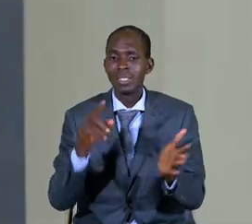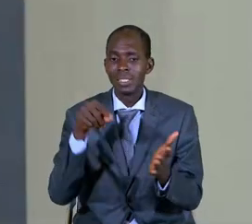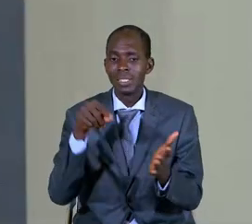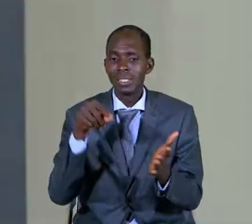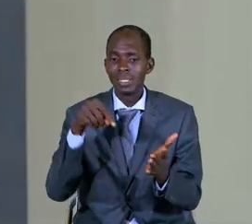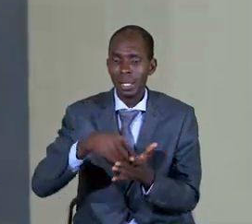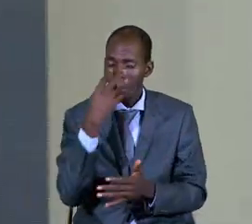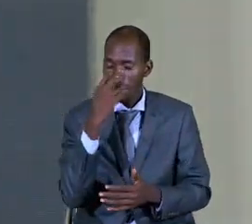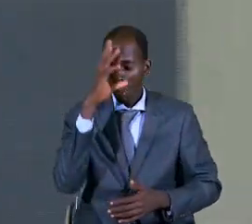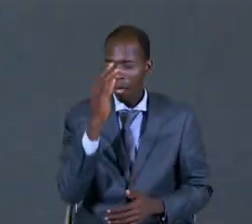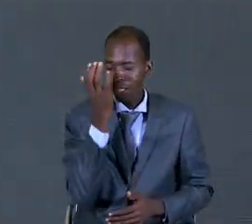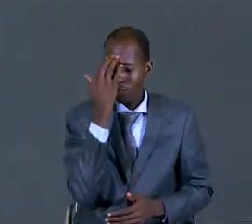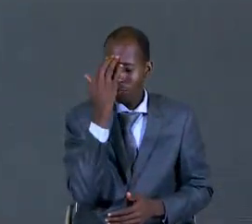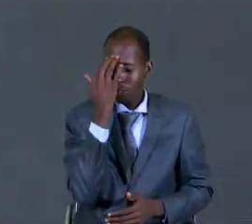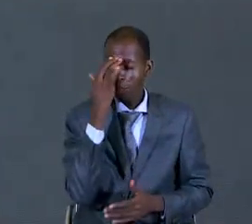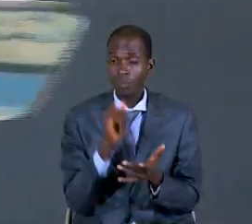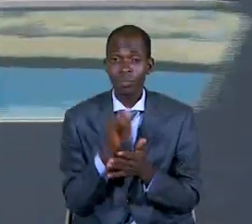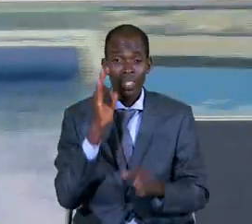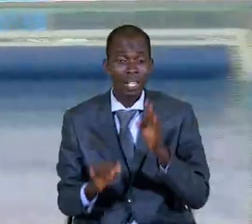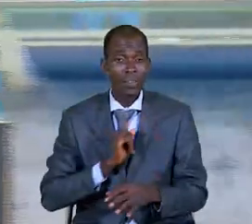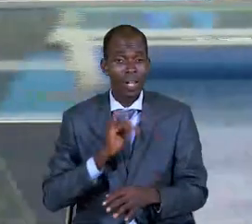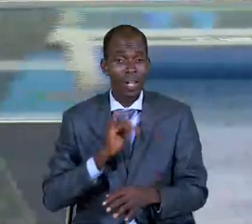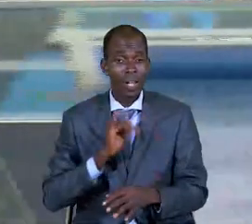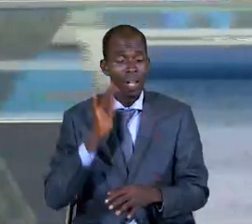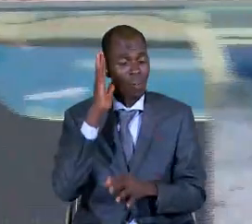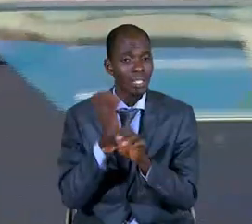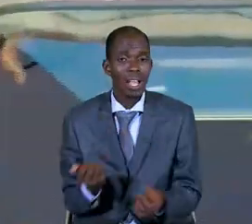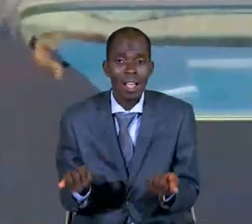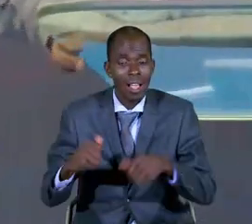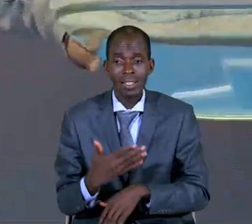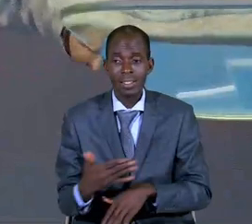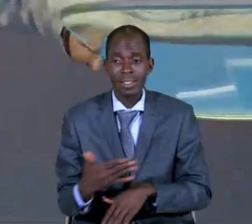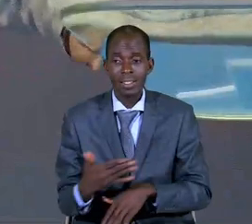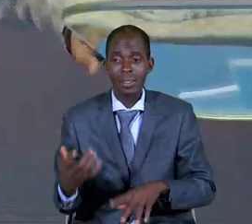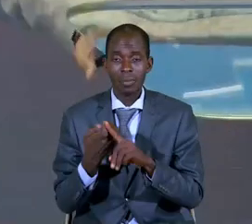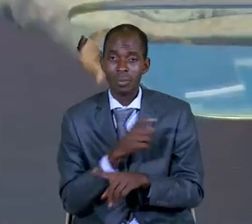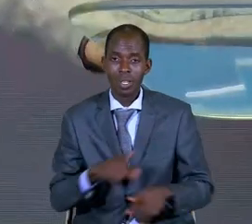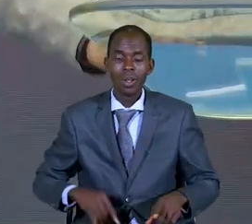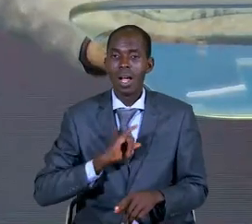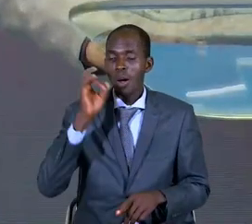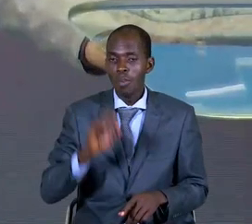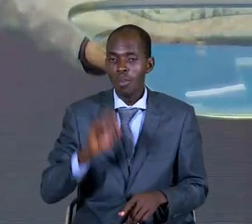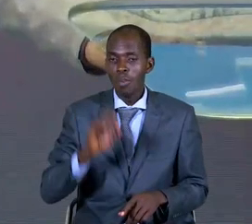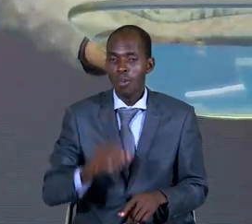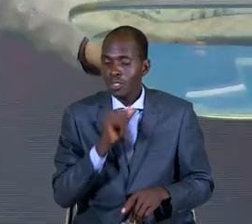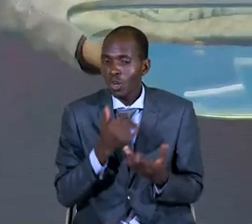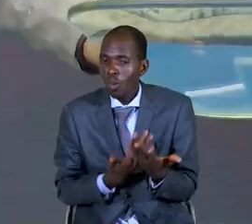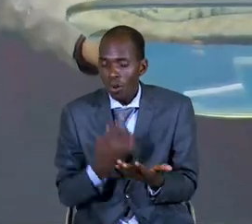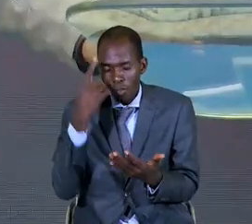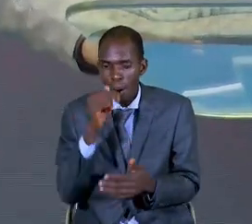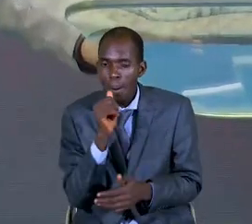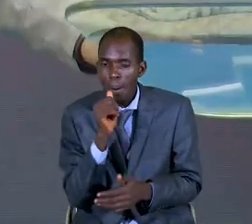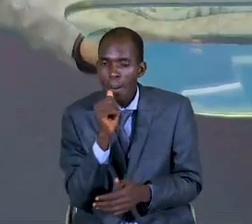I'm going to get anything from the Lord, I must not wait for a private conversation,